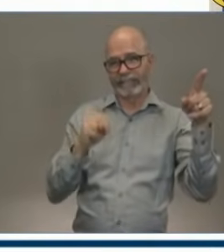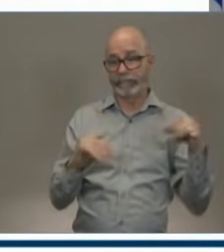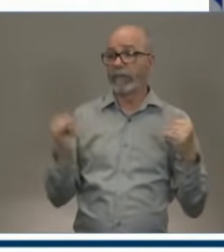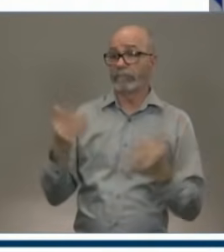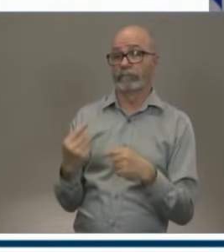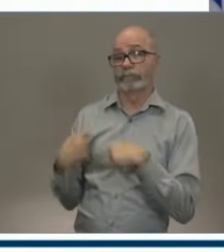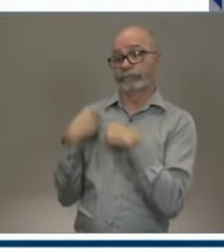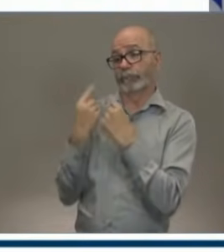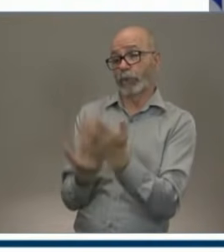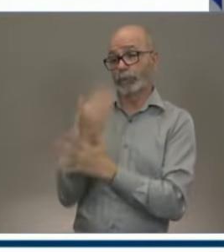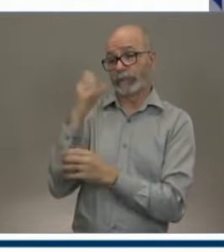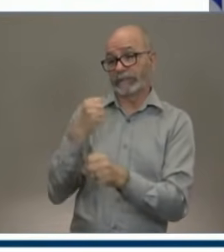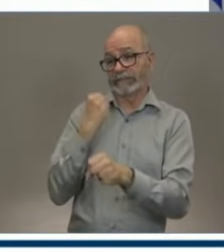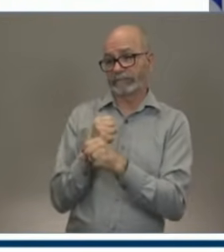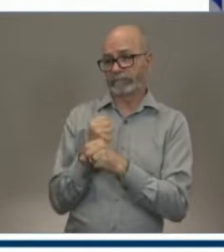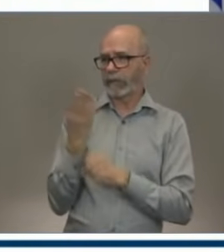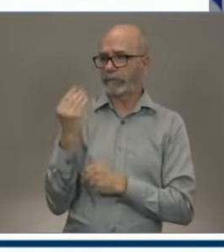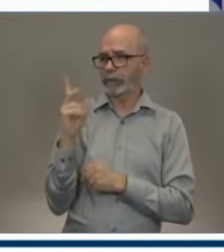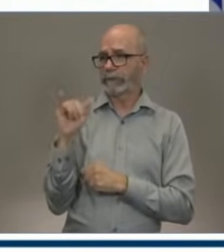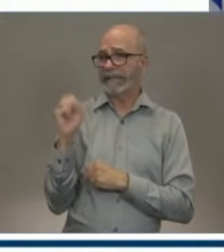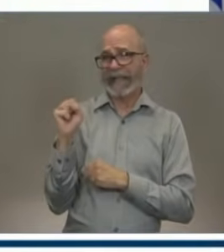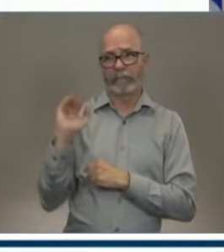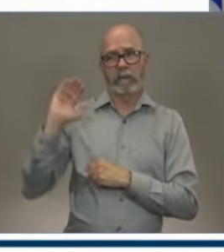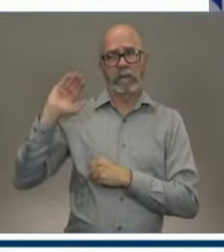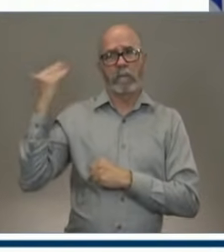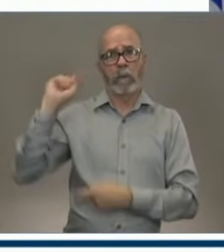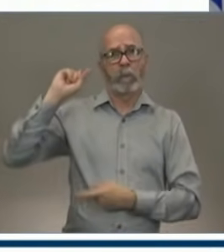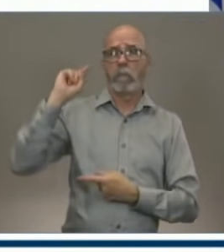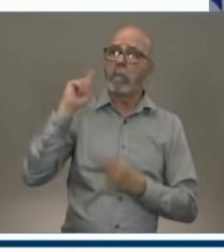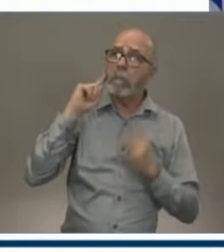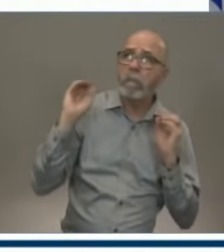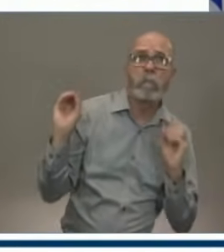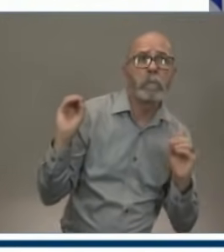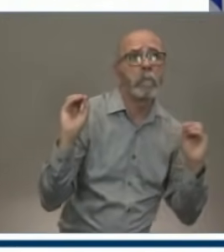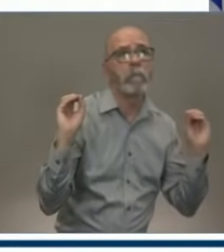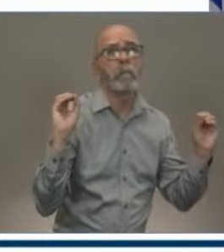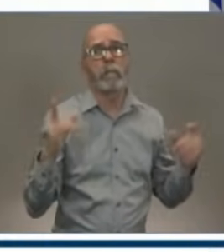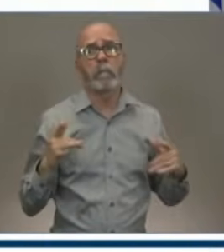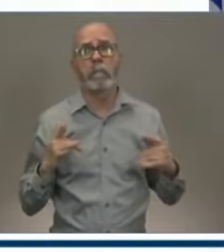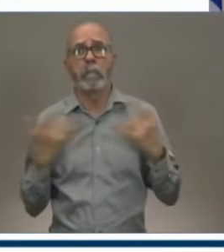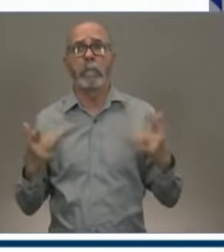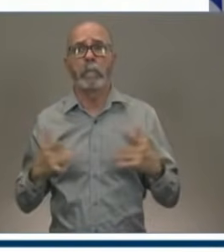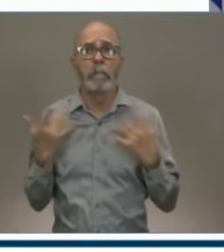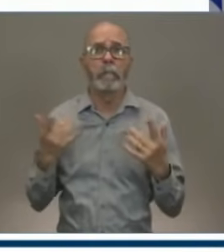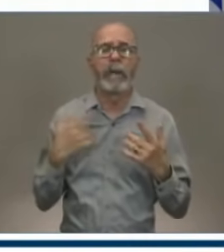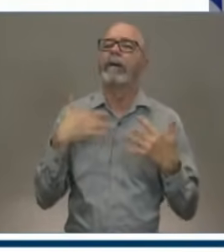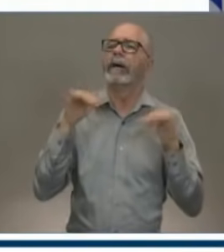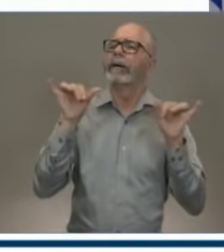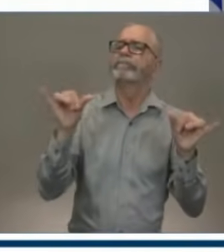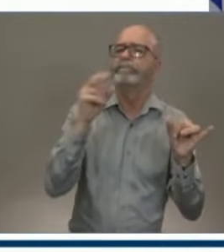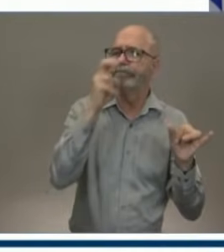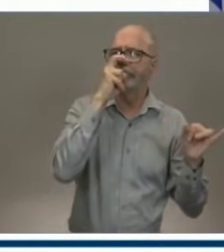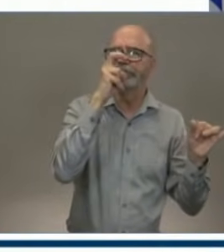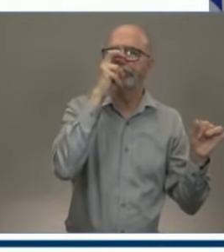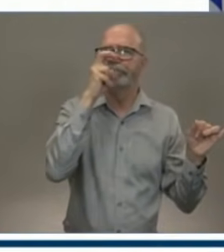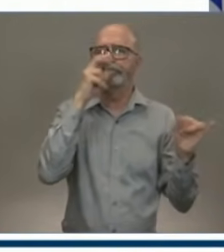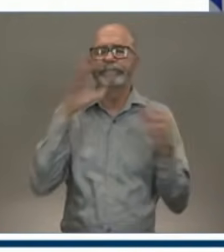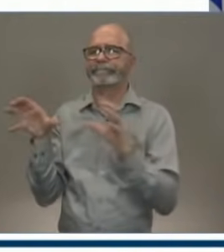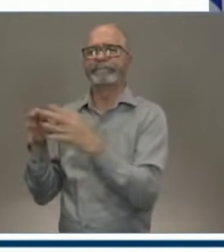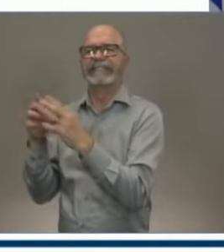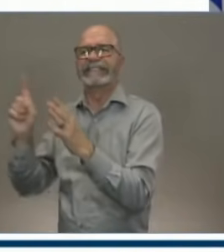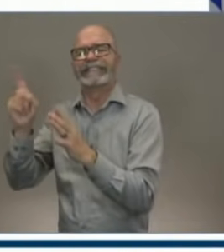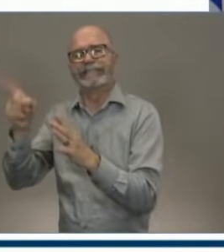okay. We put a lot of restrictions in place, asked you to reduce the number of special dinners, didn't let you gather or outdoor